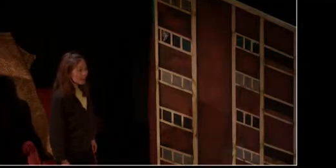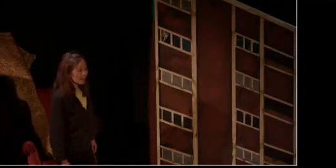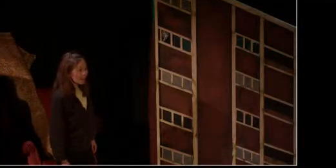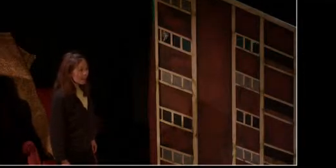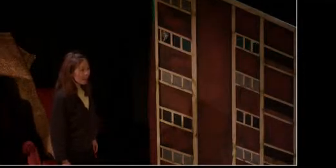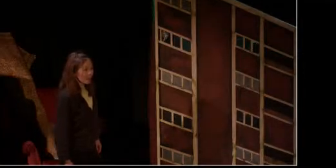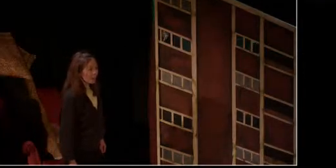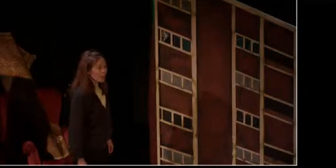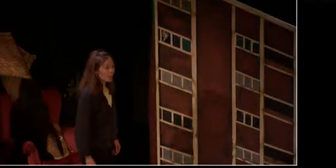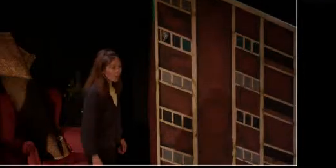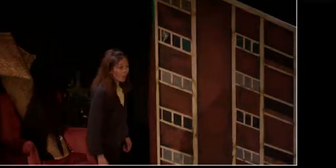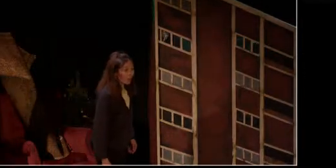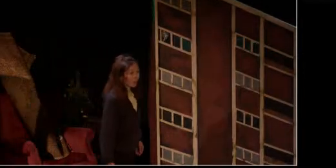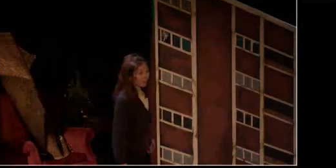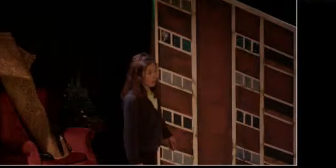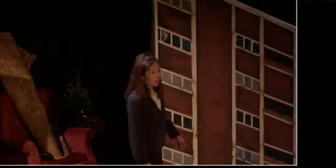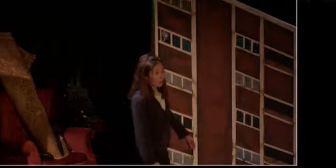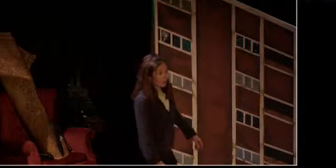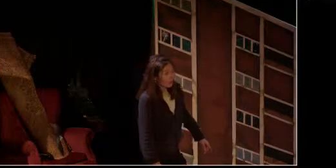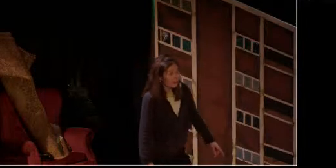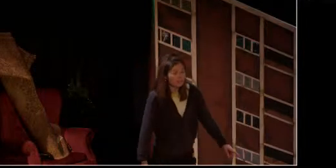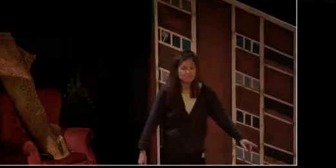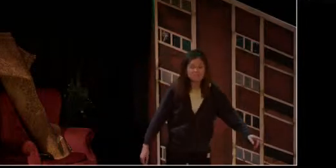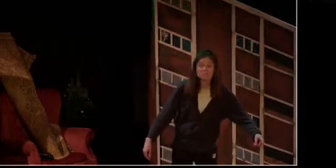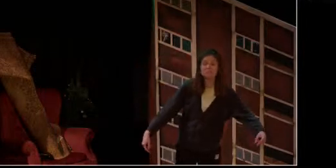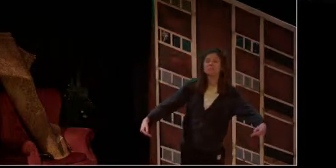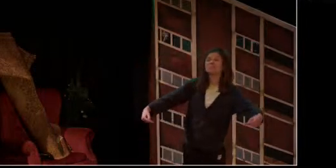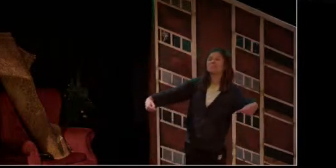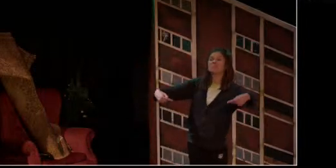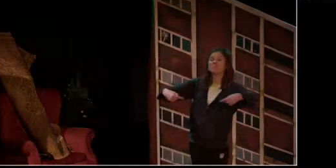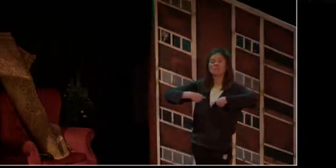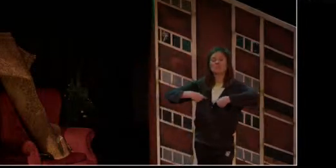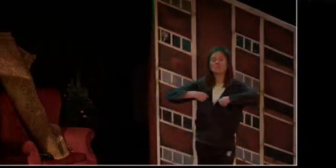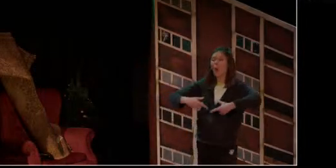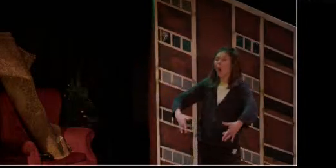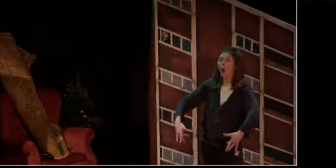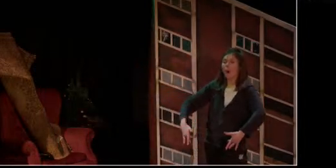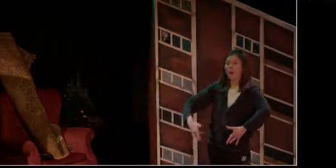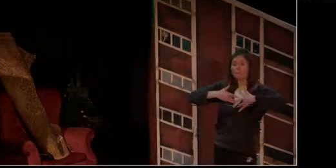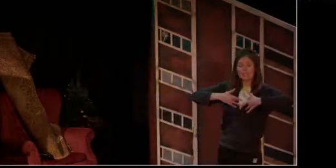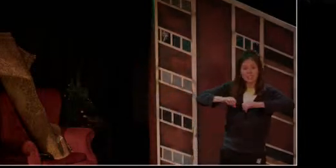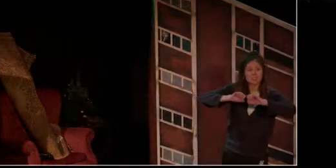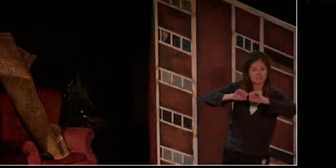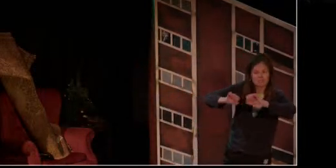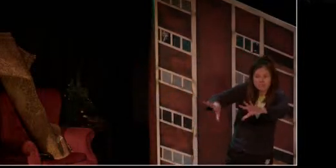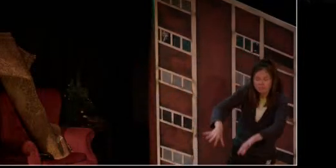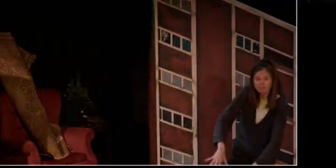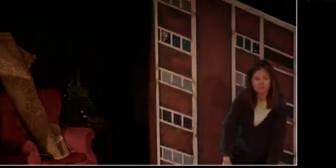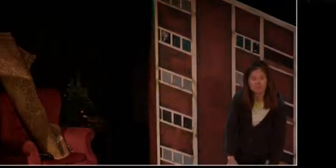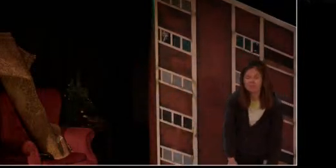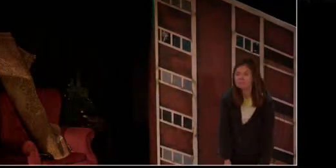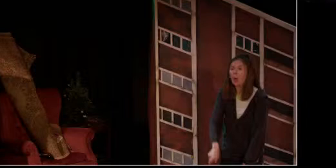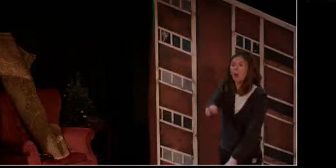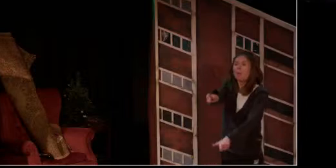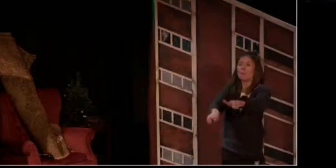If I had my way, the youth sleep away the years between 10 and